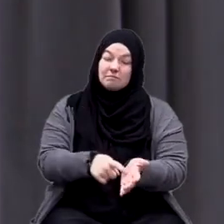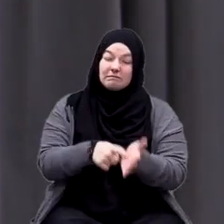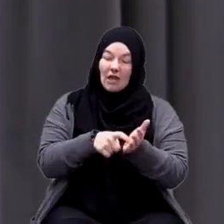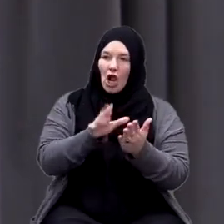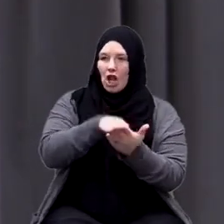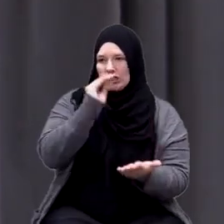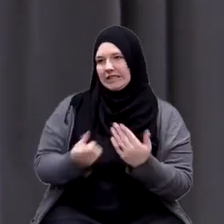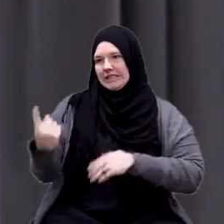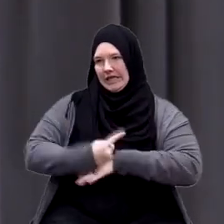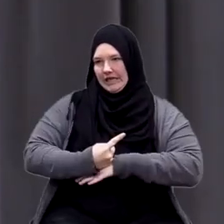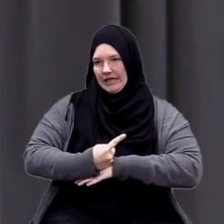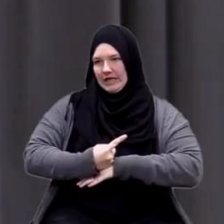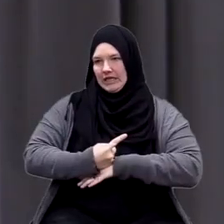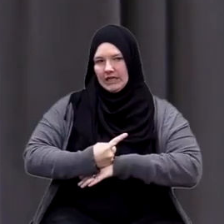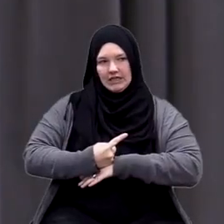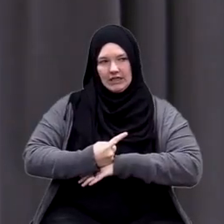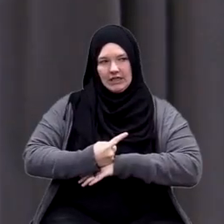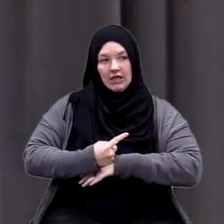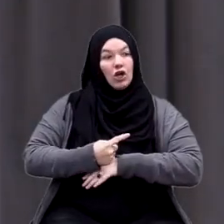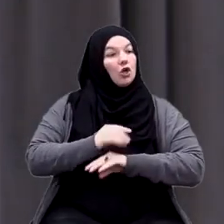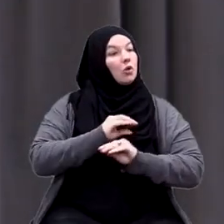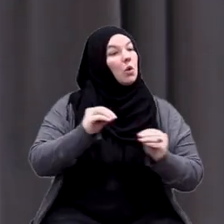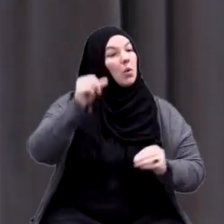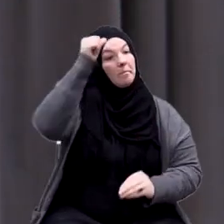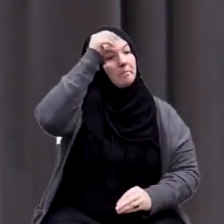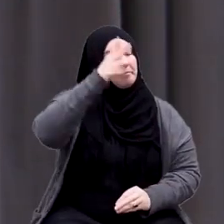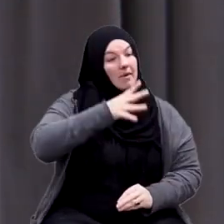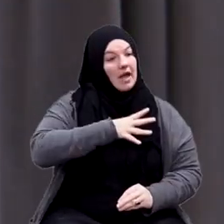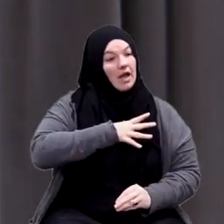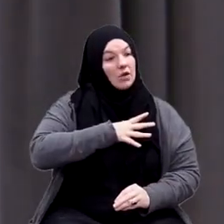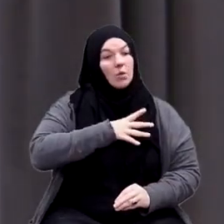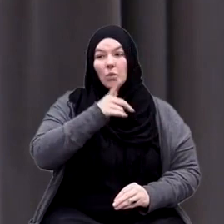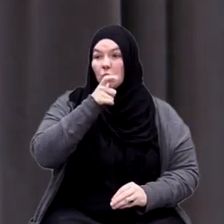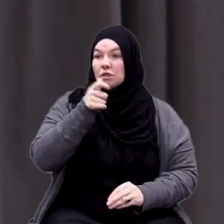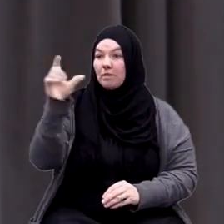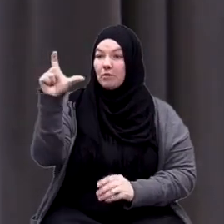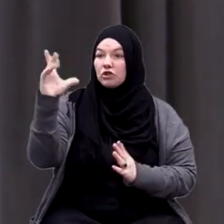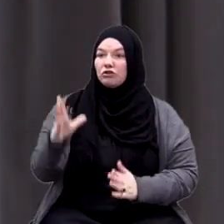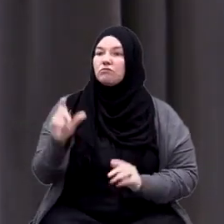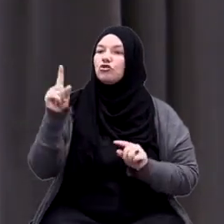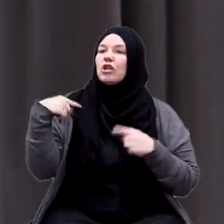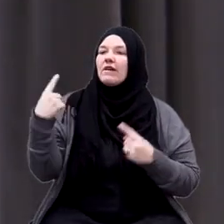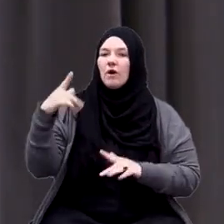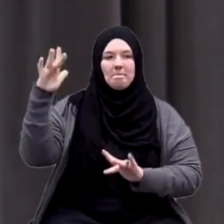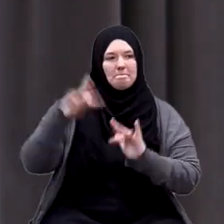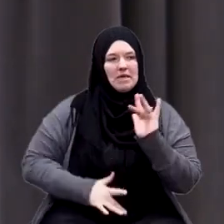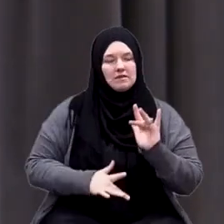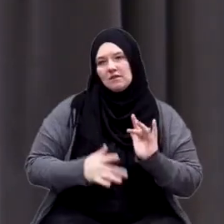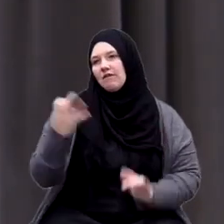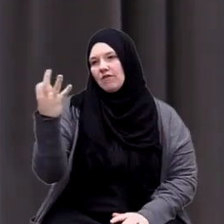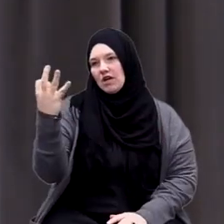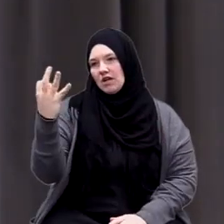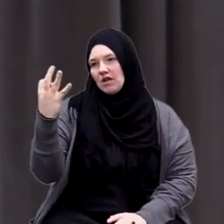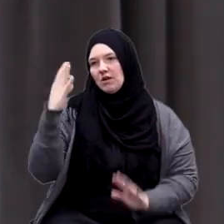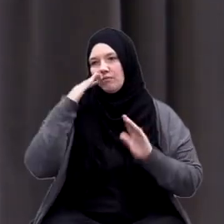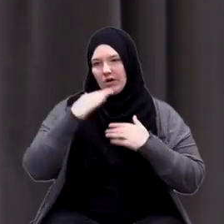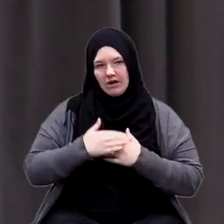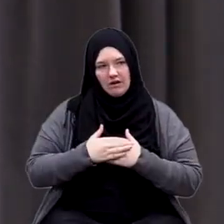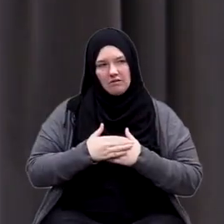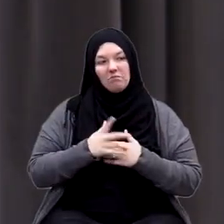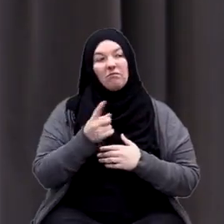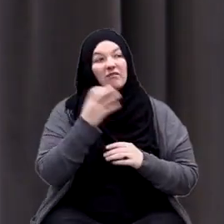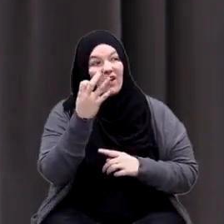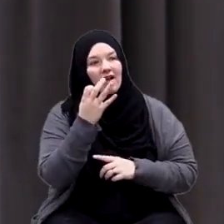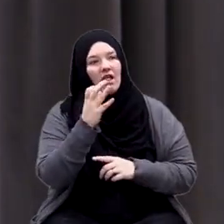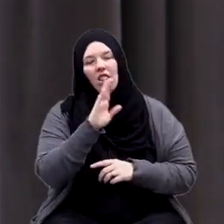statement that no man who is a Muslim should skip any Friday prayer. Allah says,